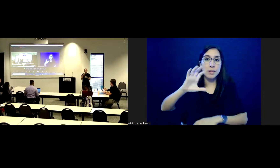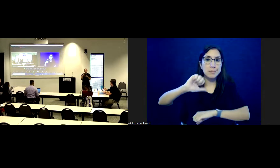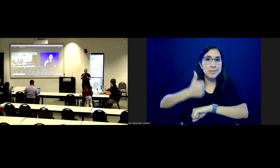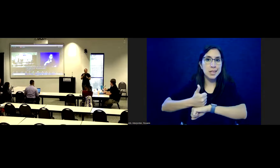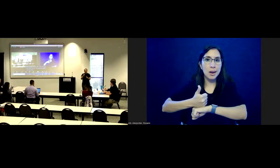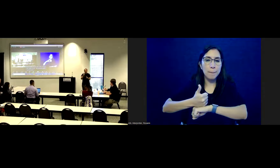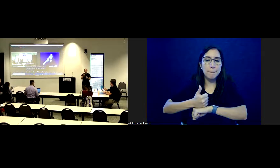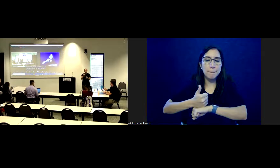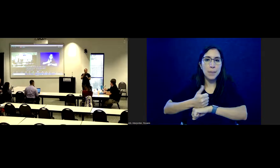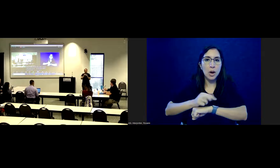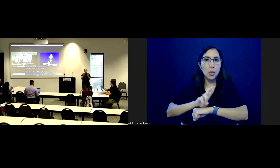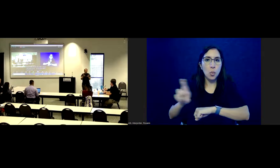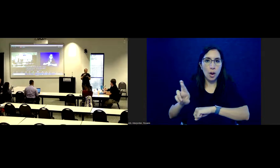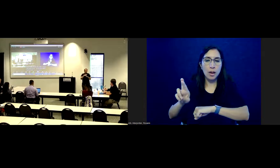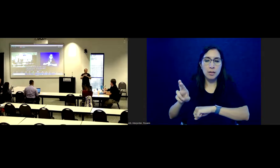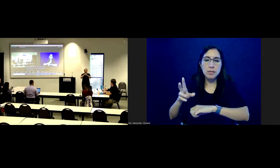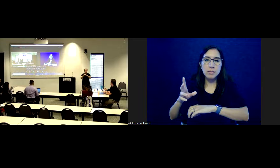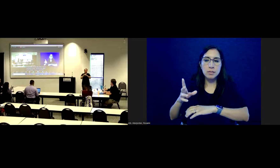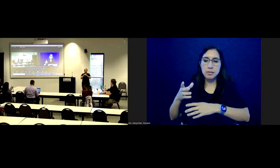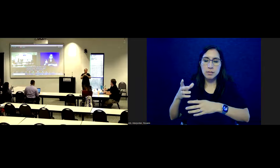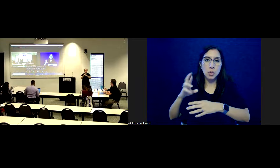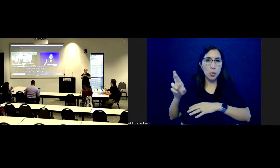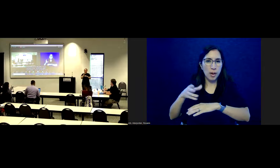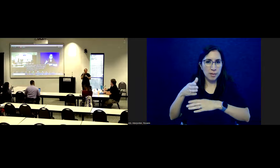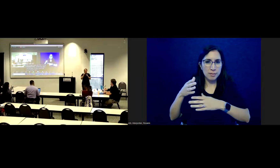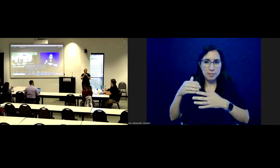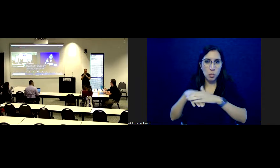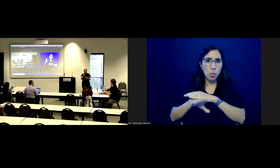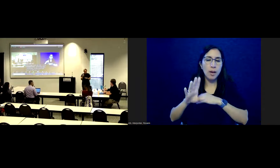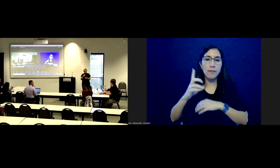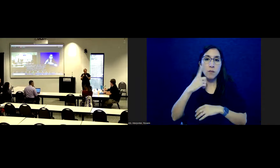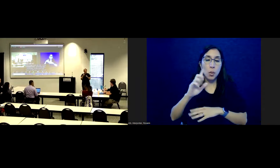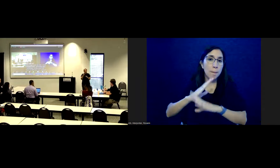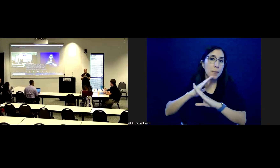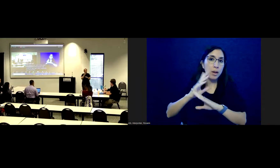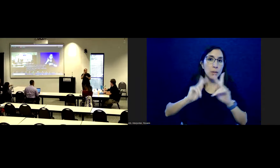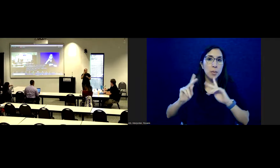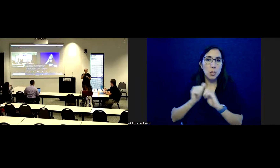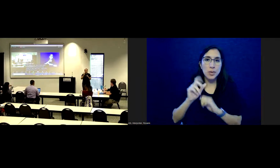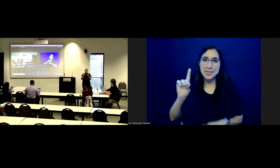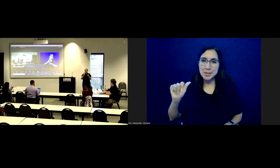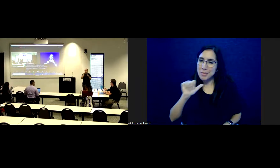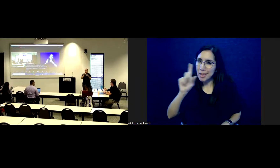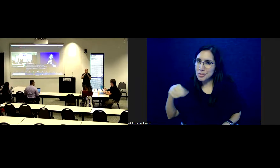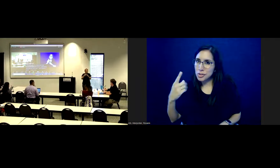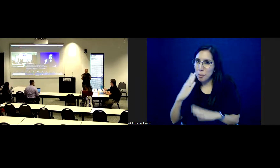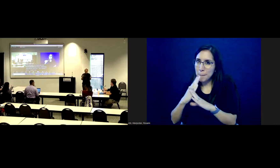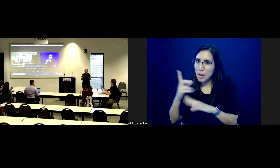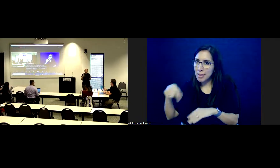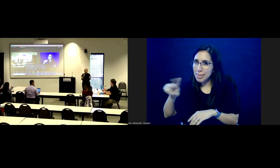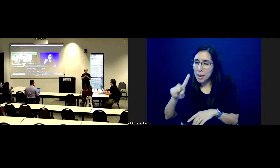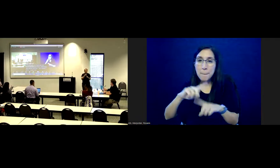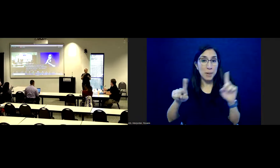and that obviously are preventing not just people with disabilities, but people in general